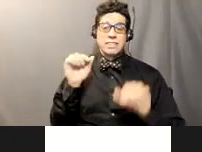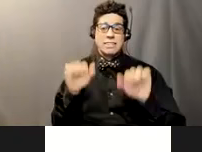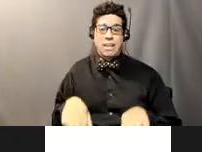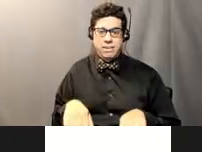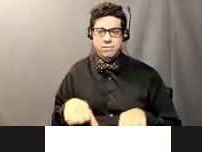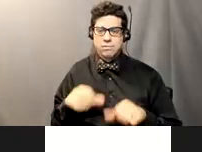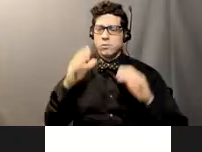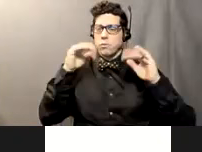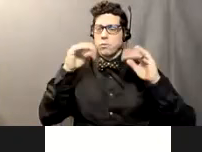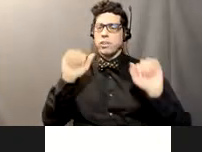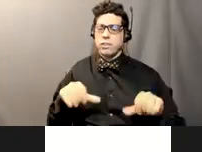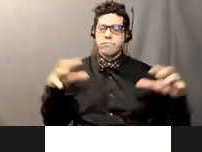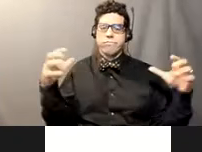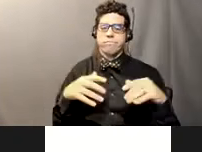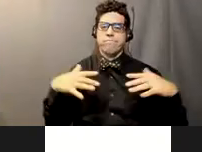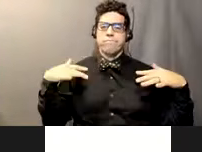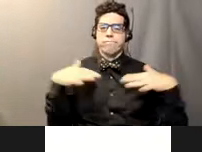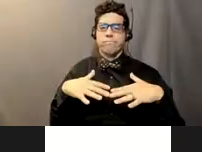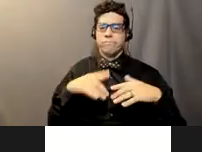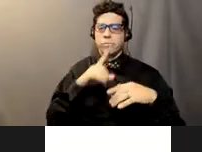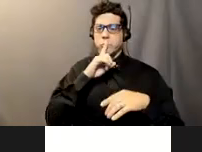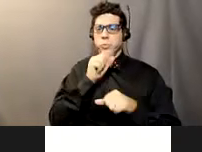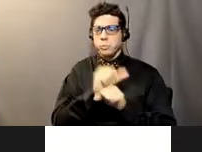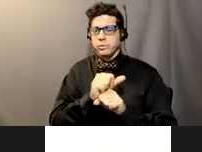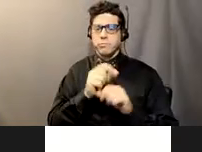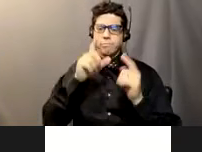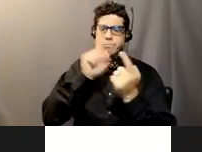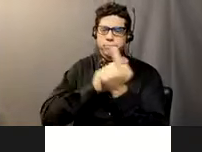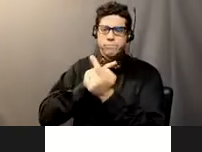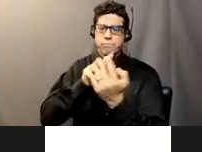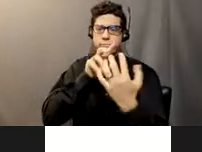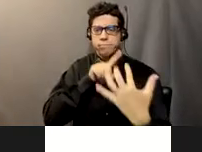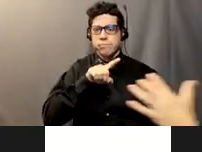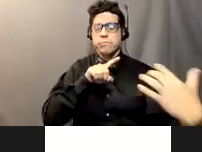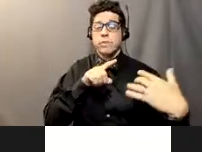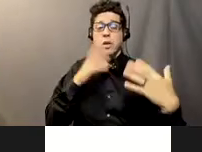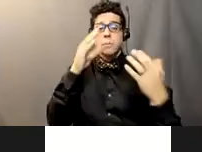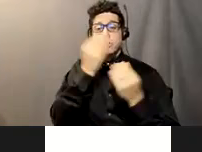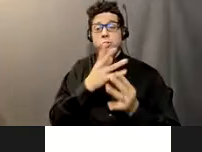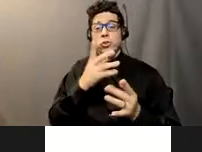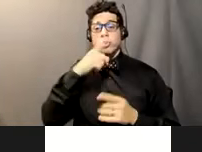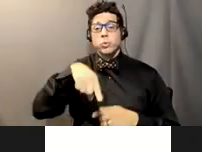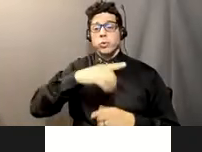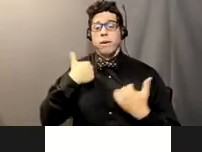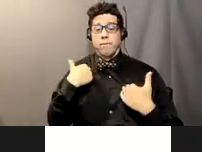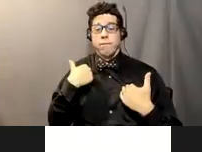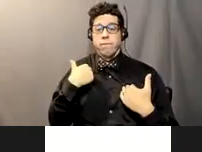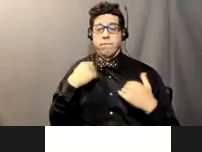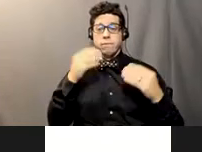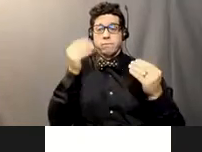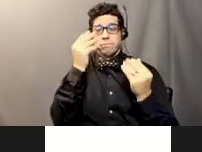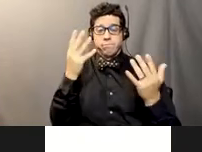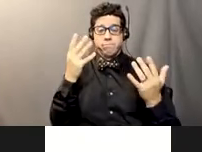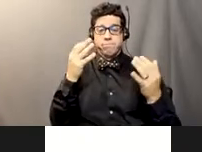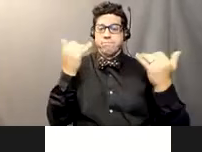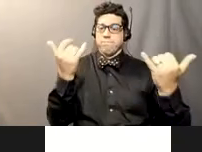in person. So I wanted to make sure you had this upcoming information. And now I will open up the floor for comments